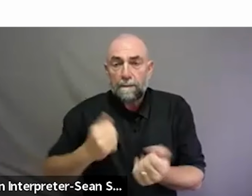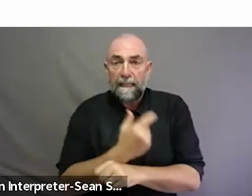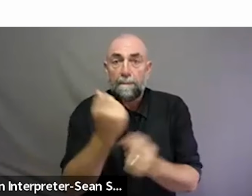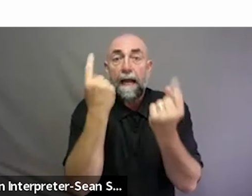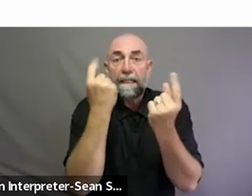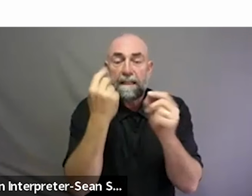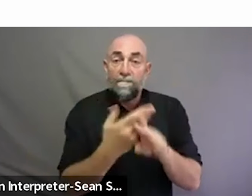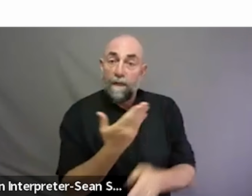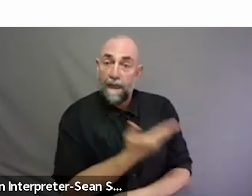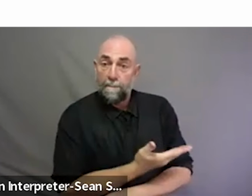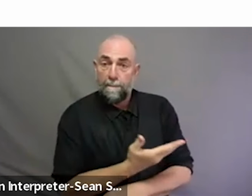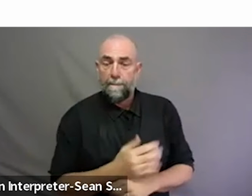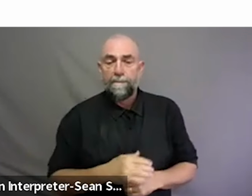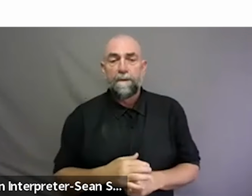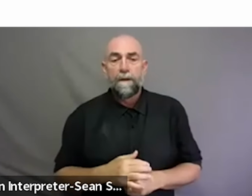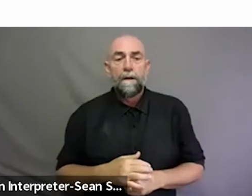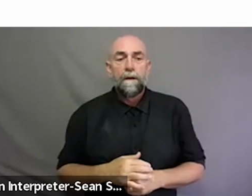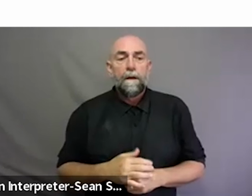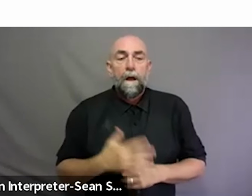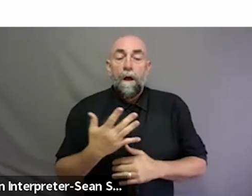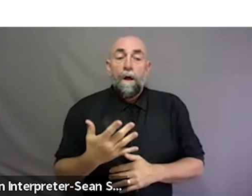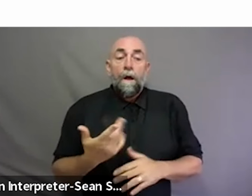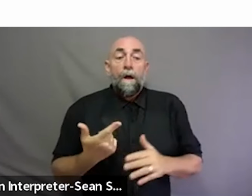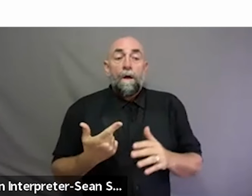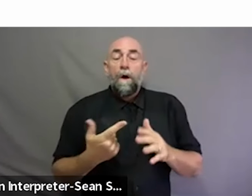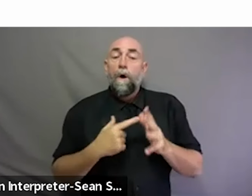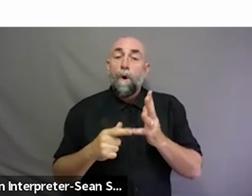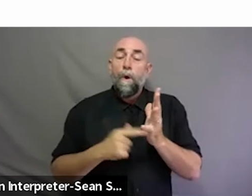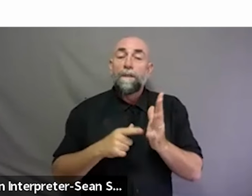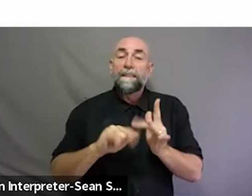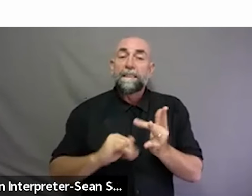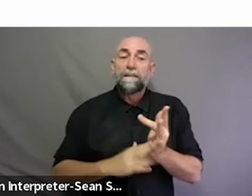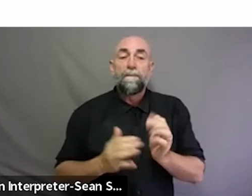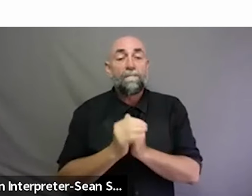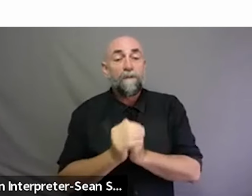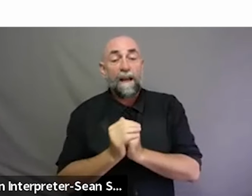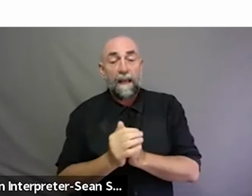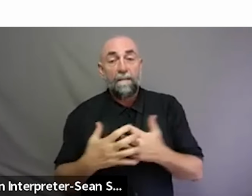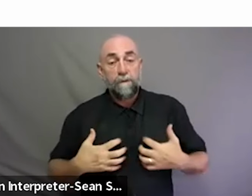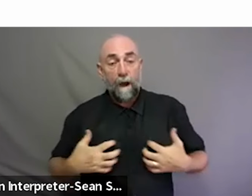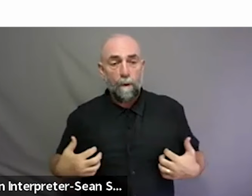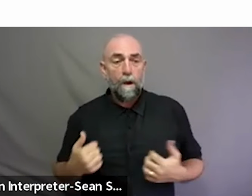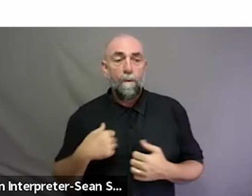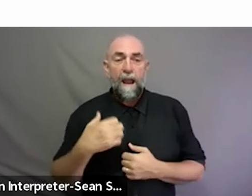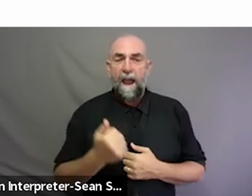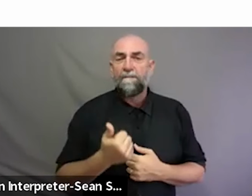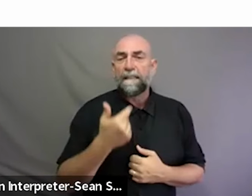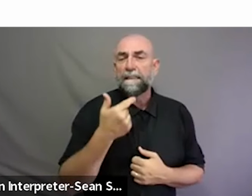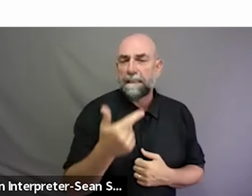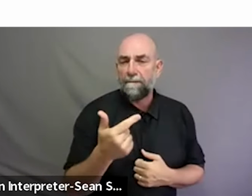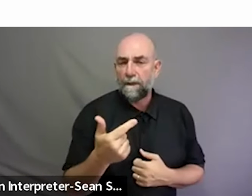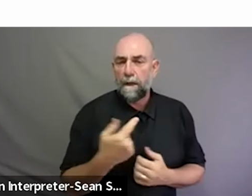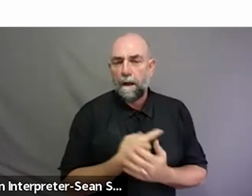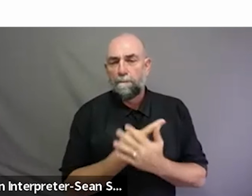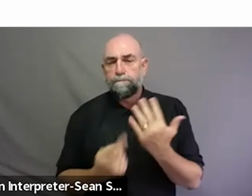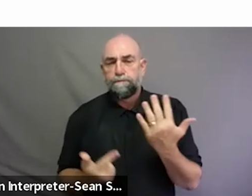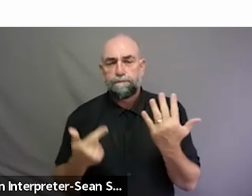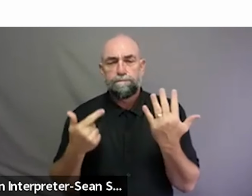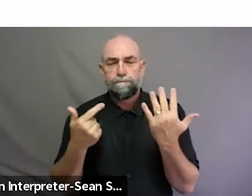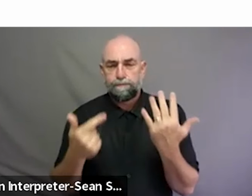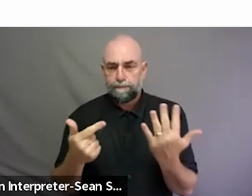The Autism Friendly Framework has 7 key points. So I'll kind of dash through these quickly. I'll go into them in